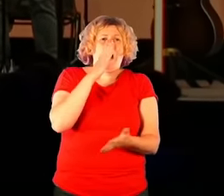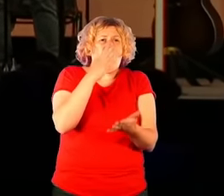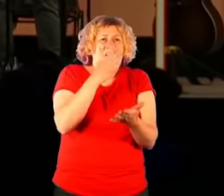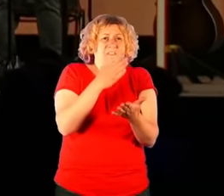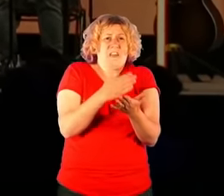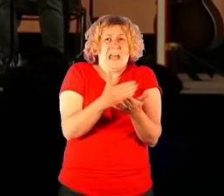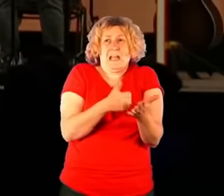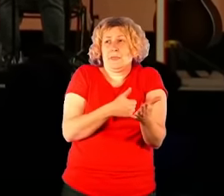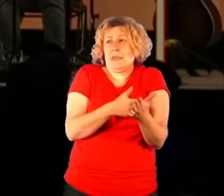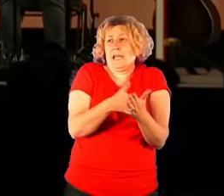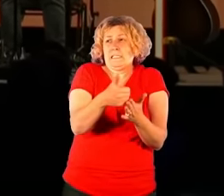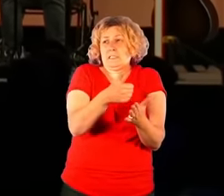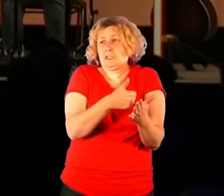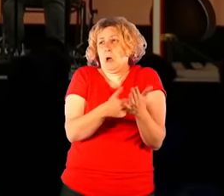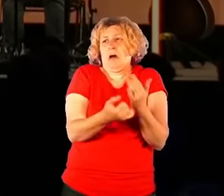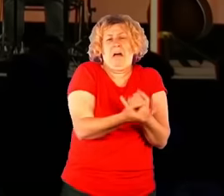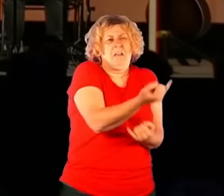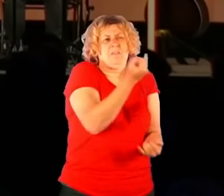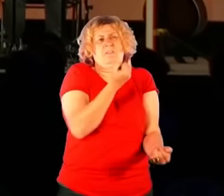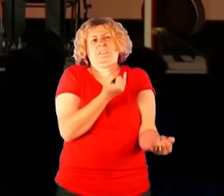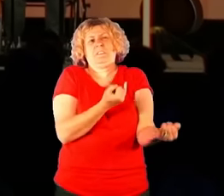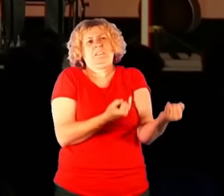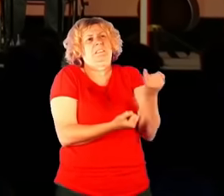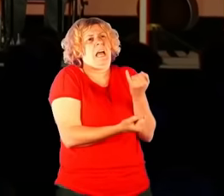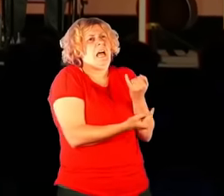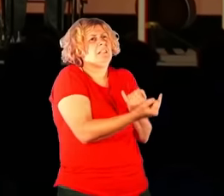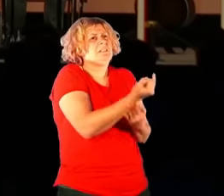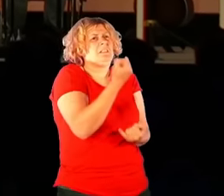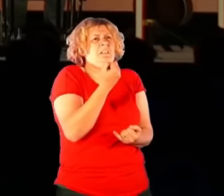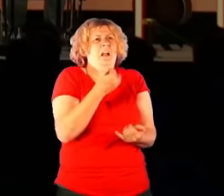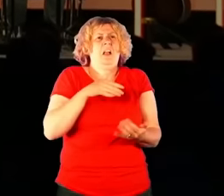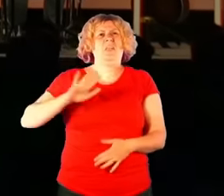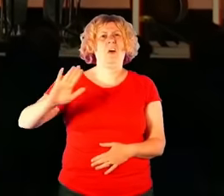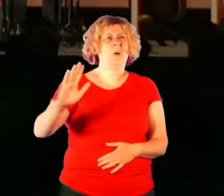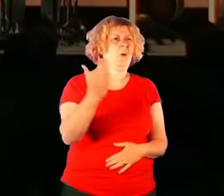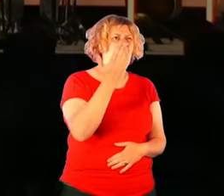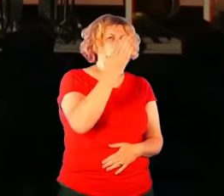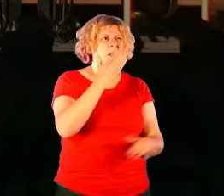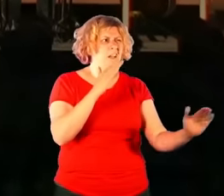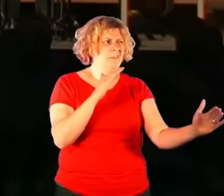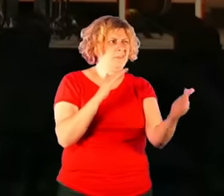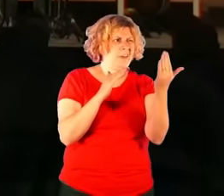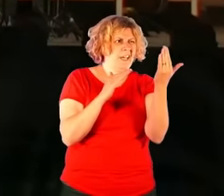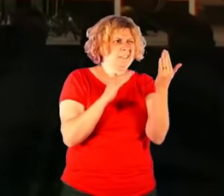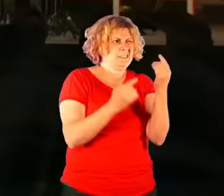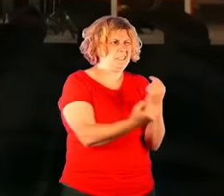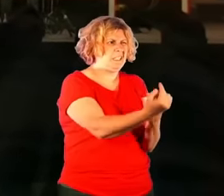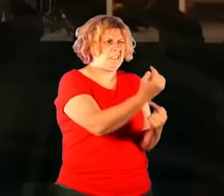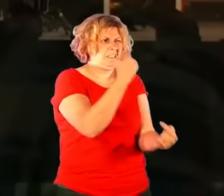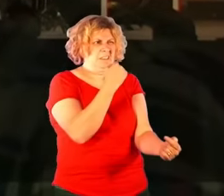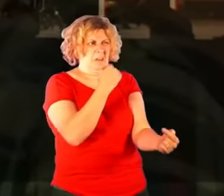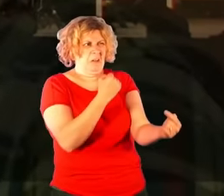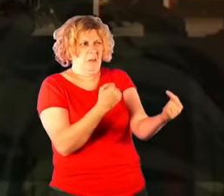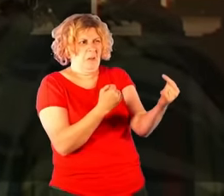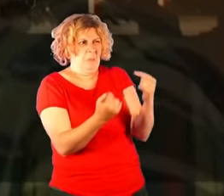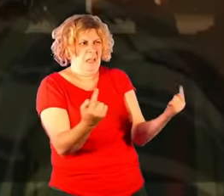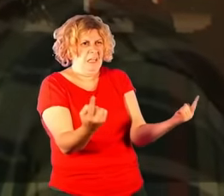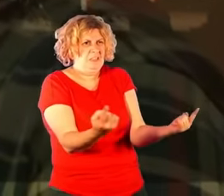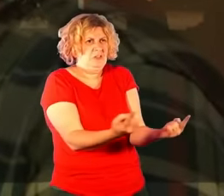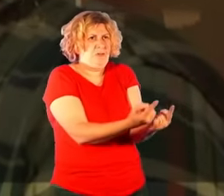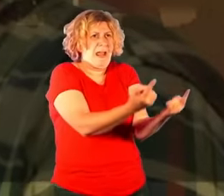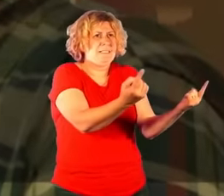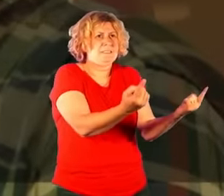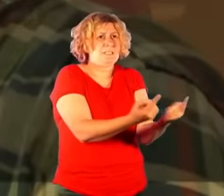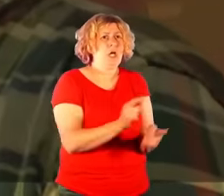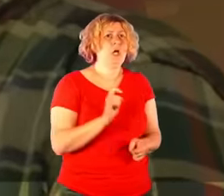Though our faith is often slandered, though we face